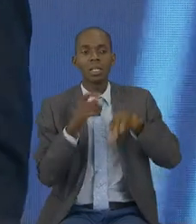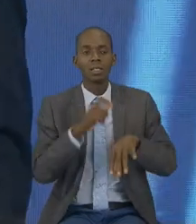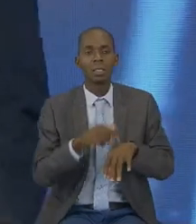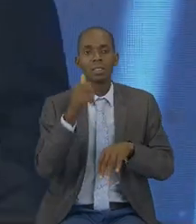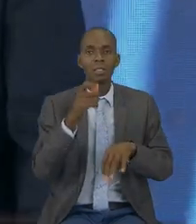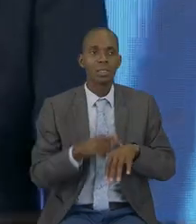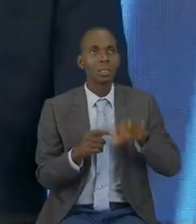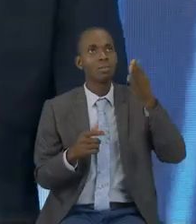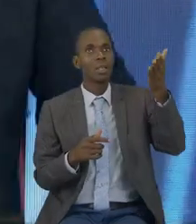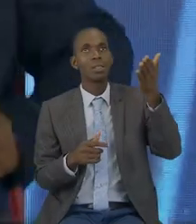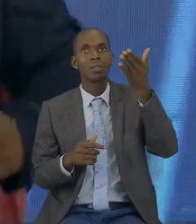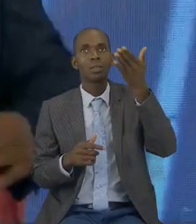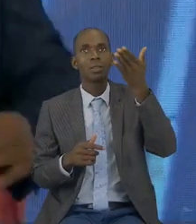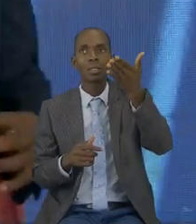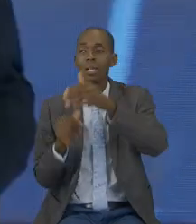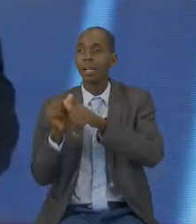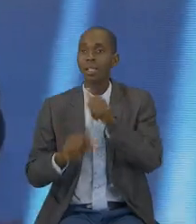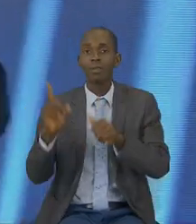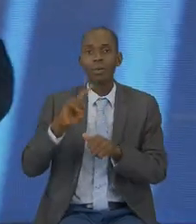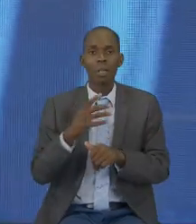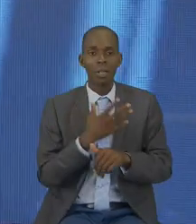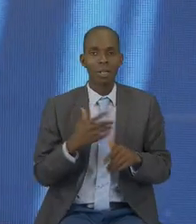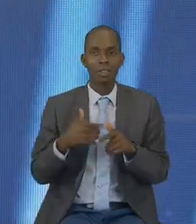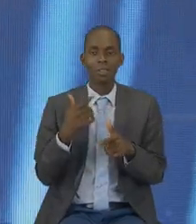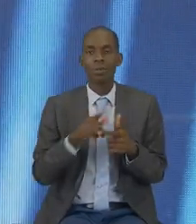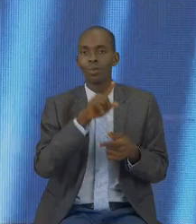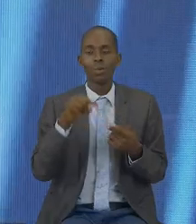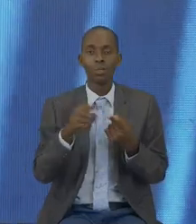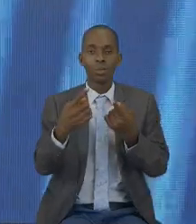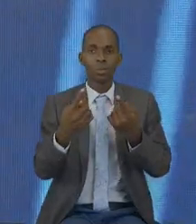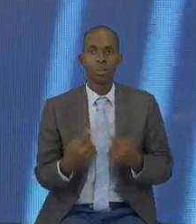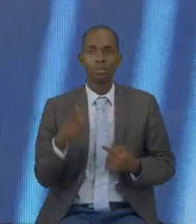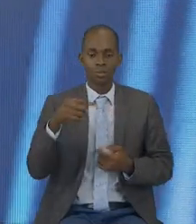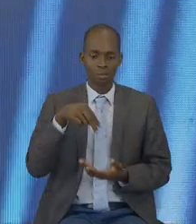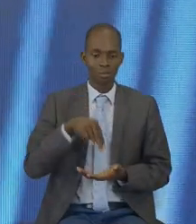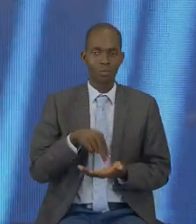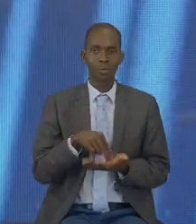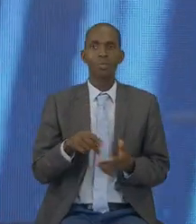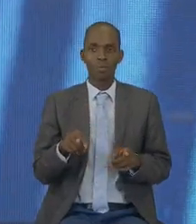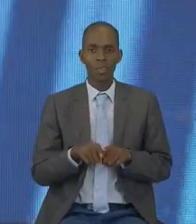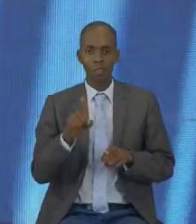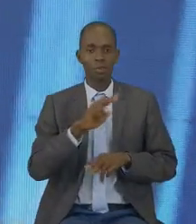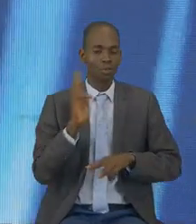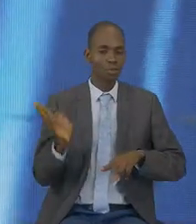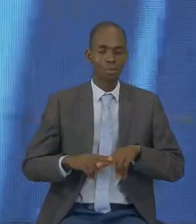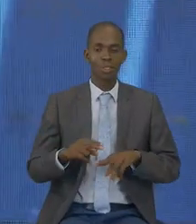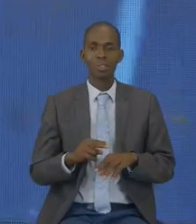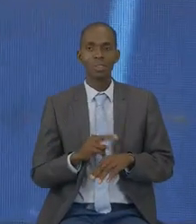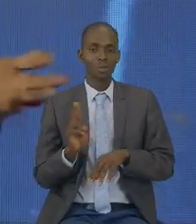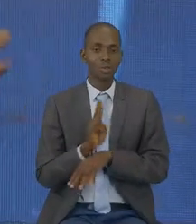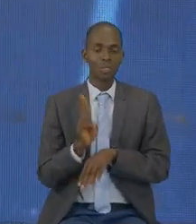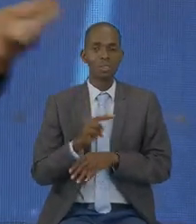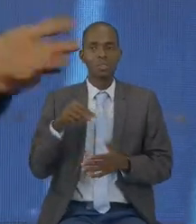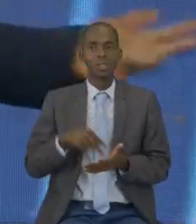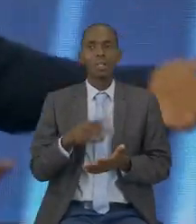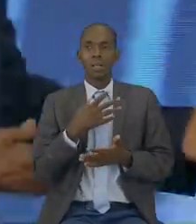9 times, 10 times here, there, and everywhere, and then when you come, you stand like you normally stand, and you do the